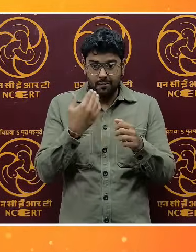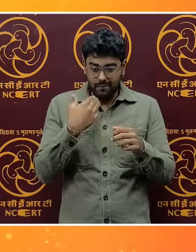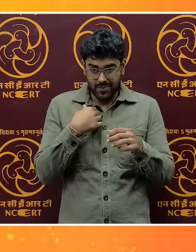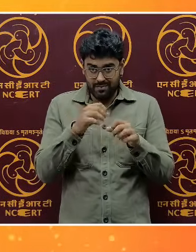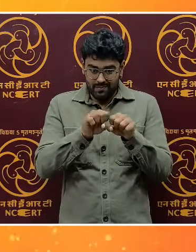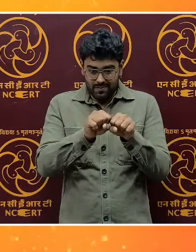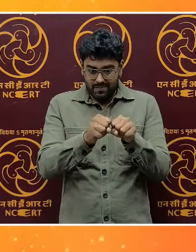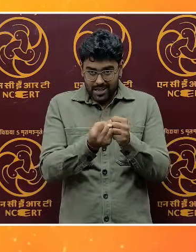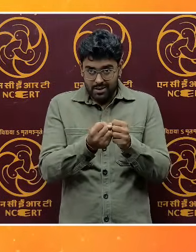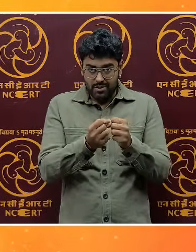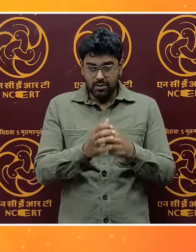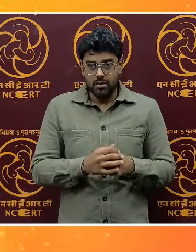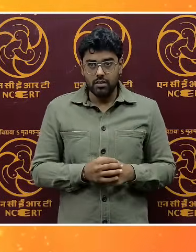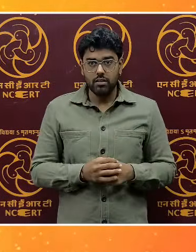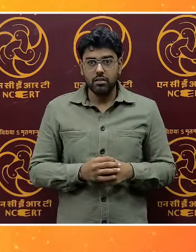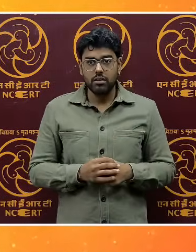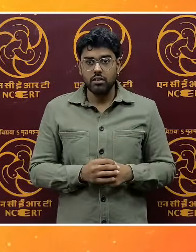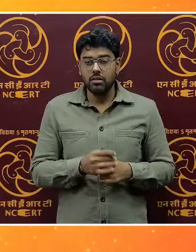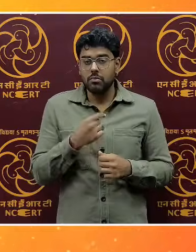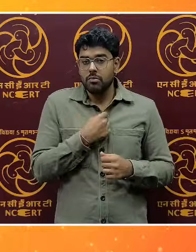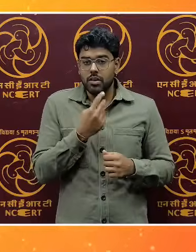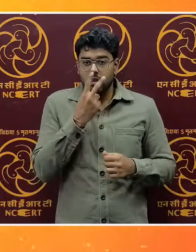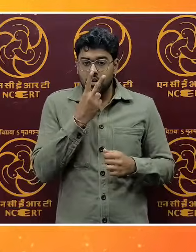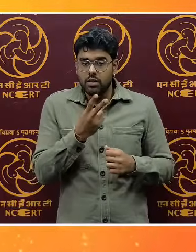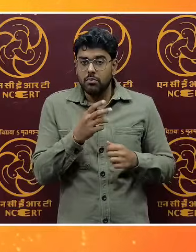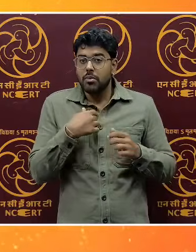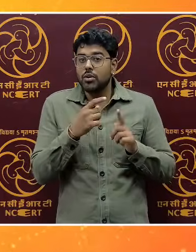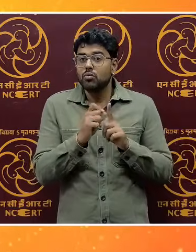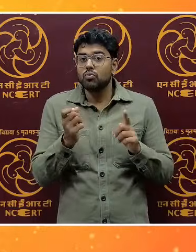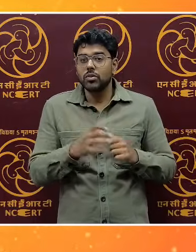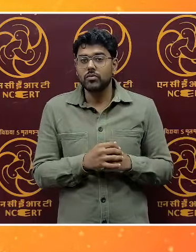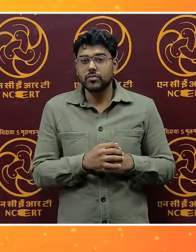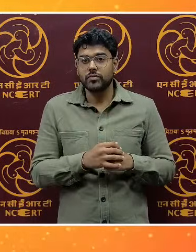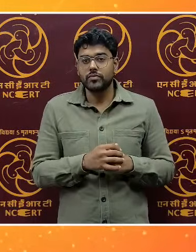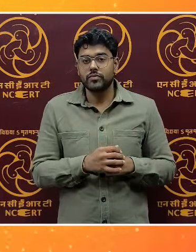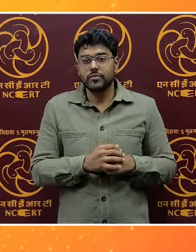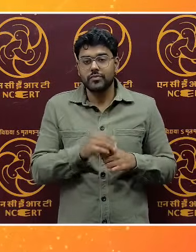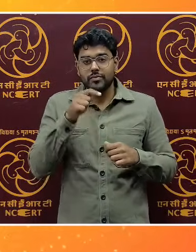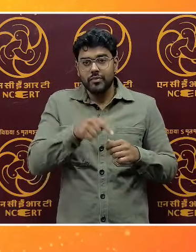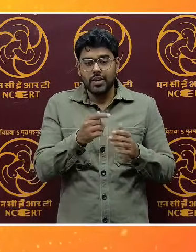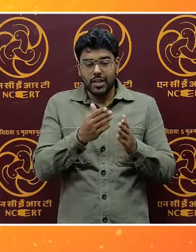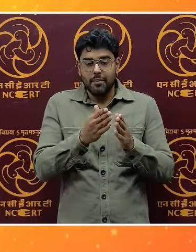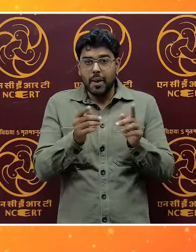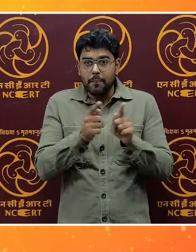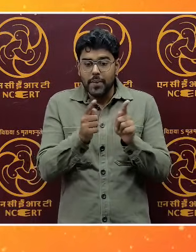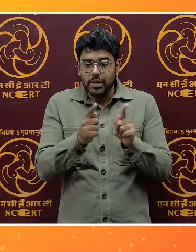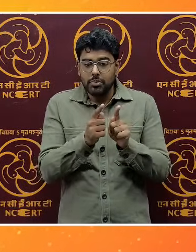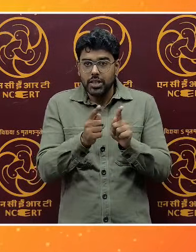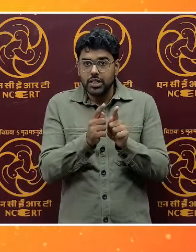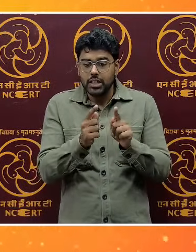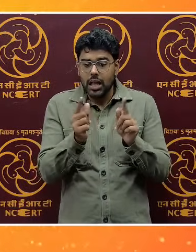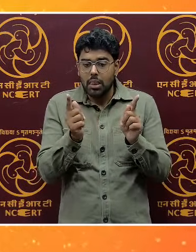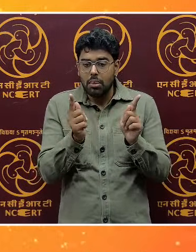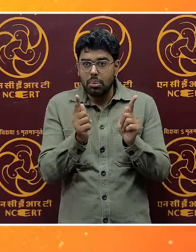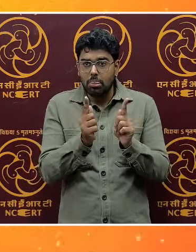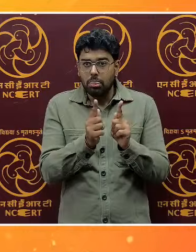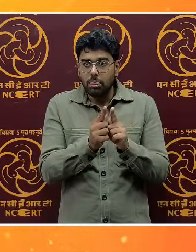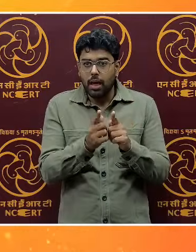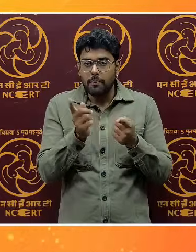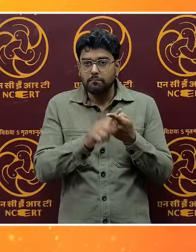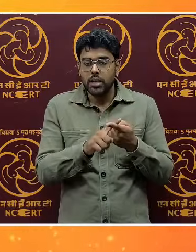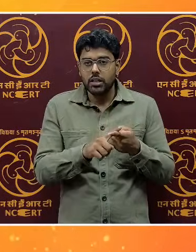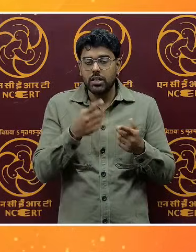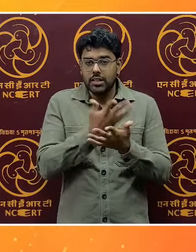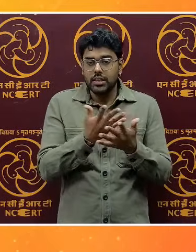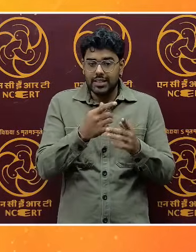it, what exactly I am doing? I am just reducing the size of that magnesium ribbon. The